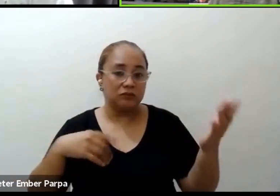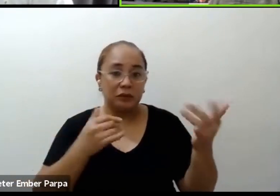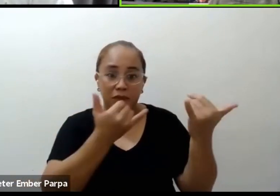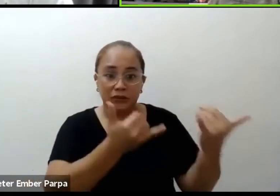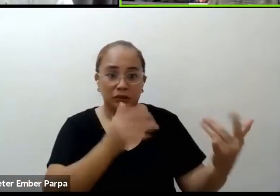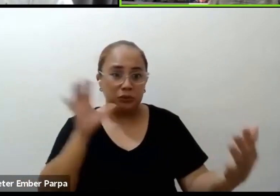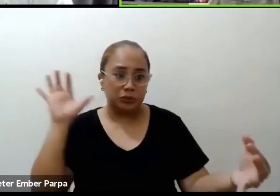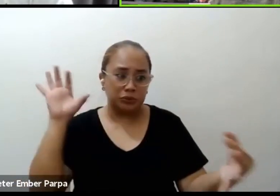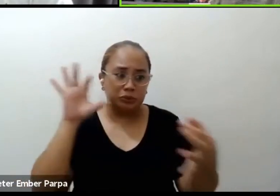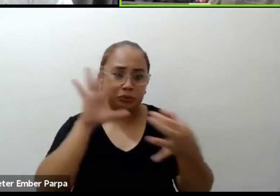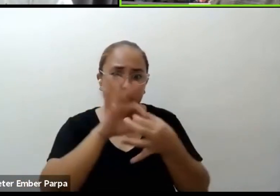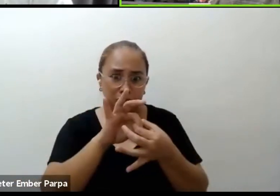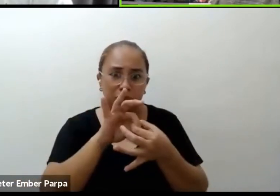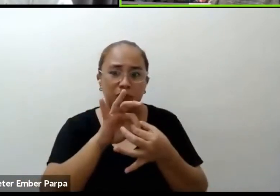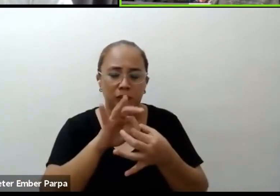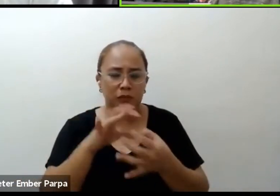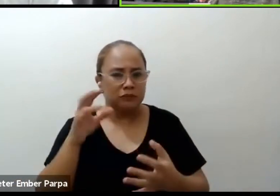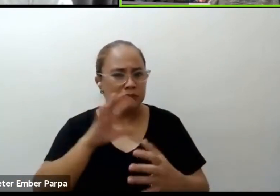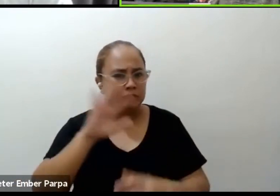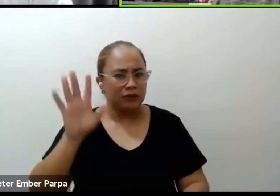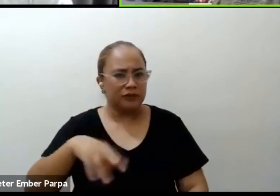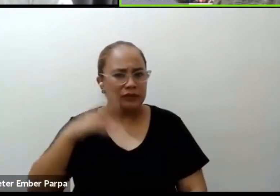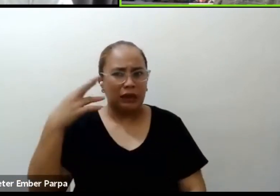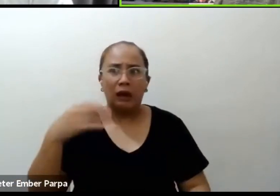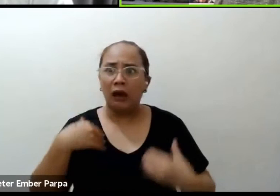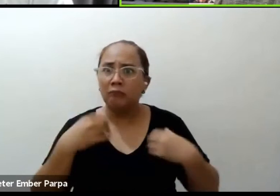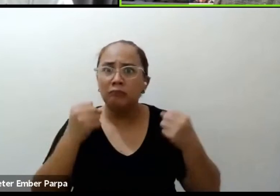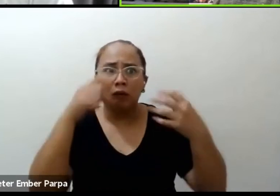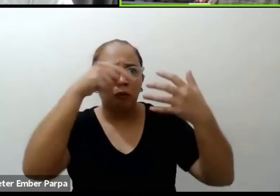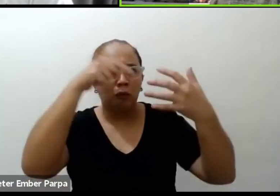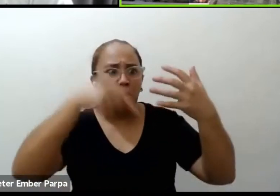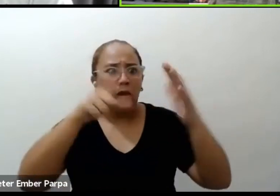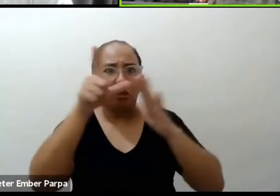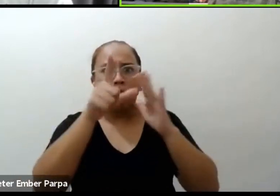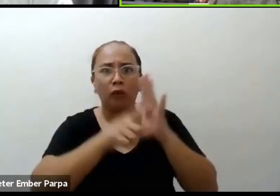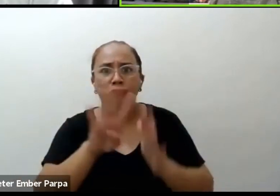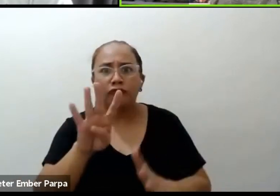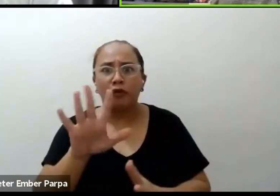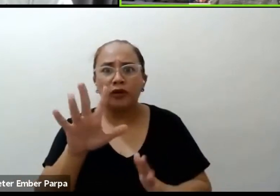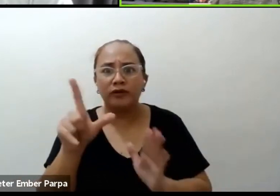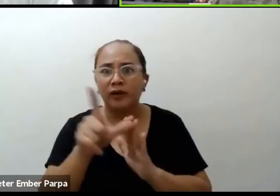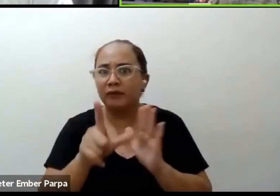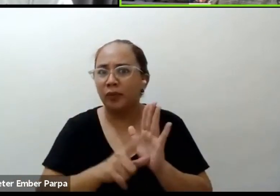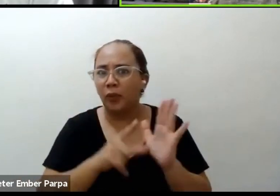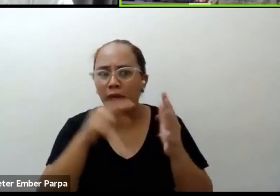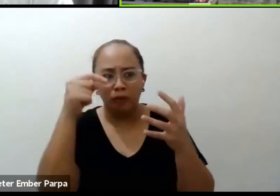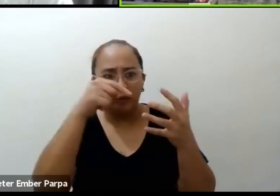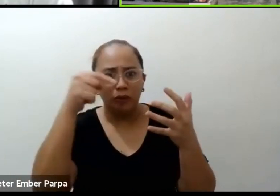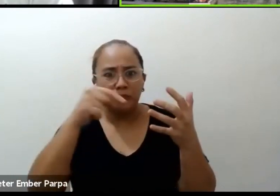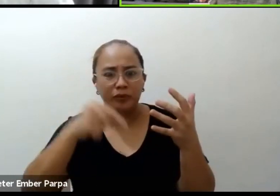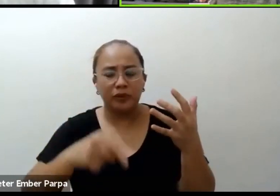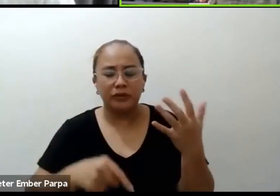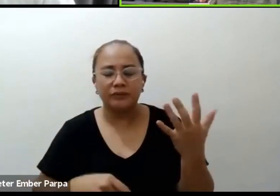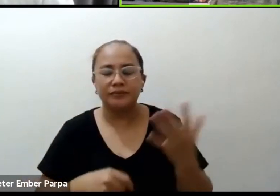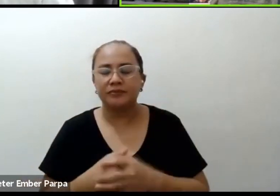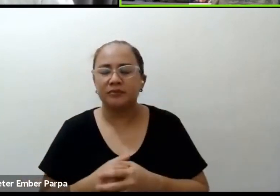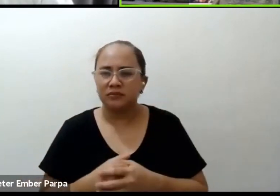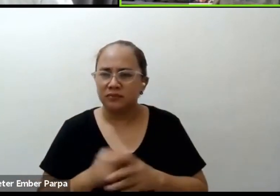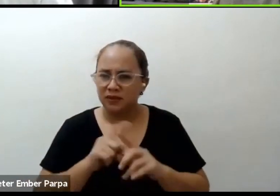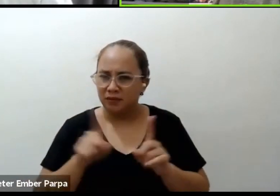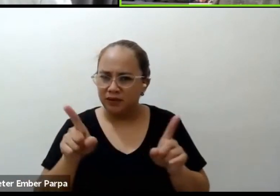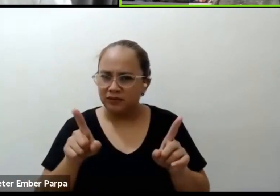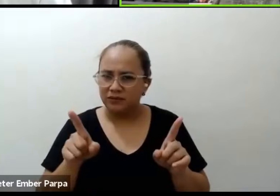did realize also na ganun karaming mga batas tayo, 45 laws. And the question comes up nga